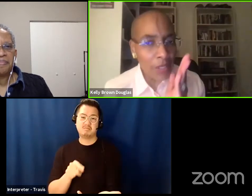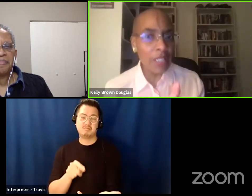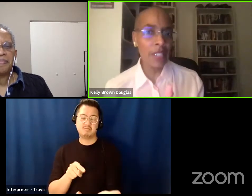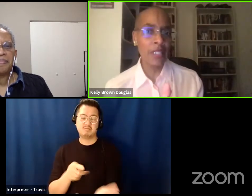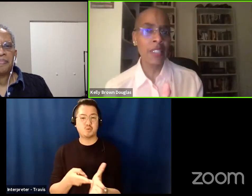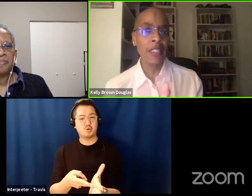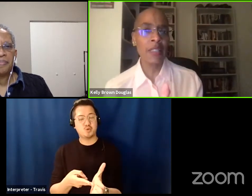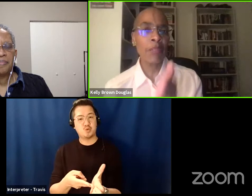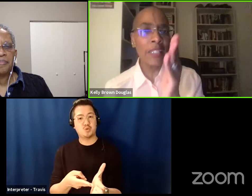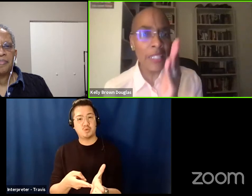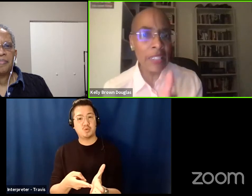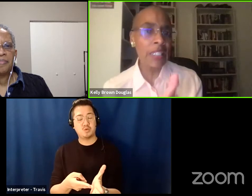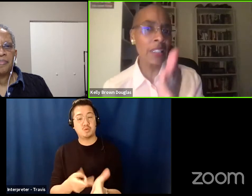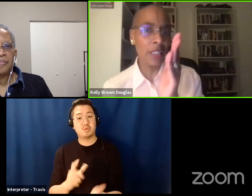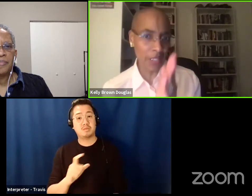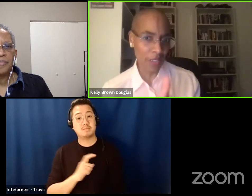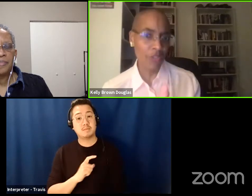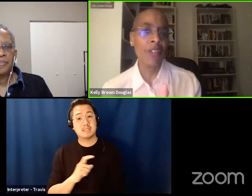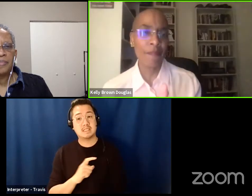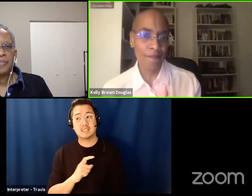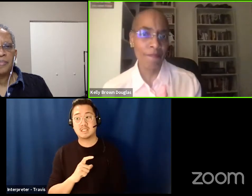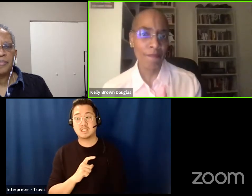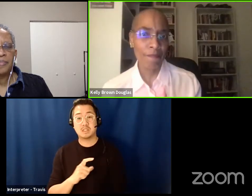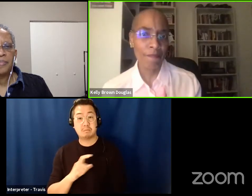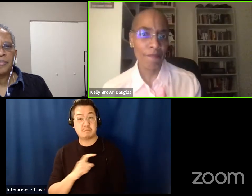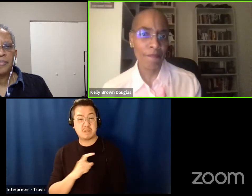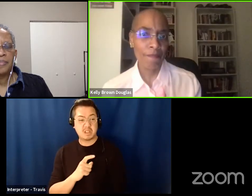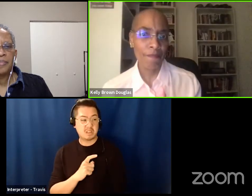The policing in this country